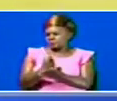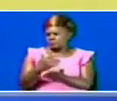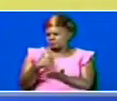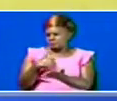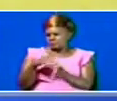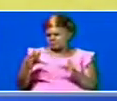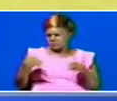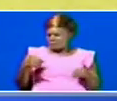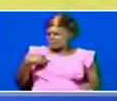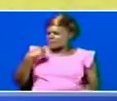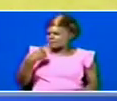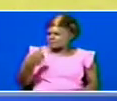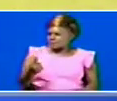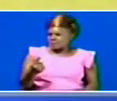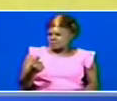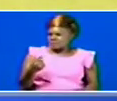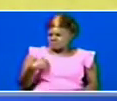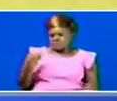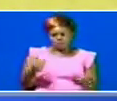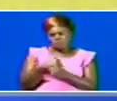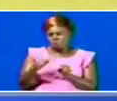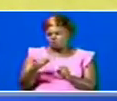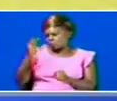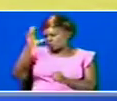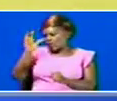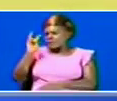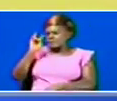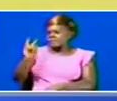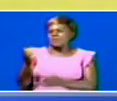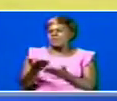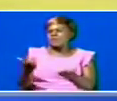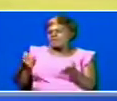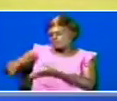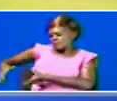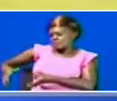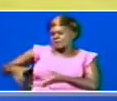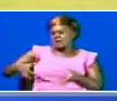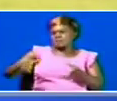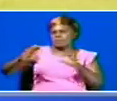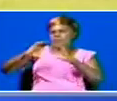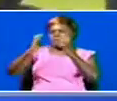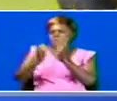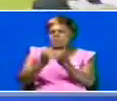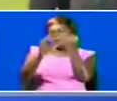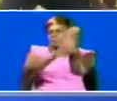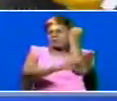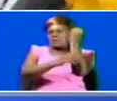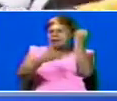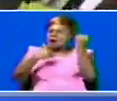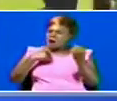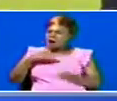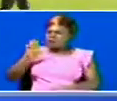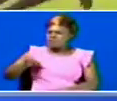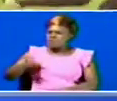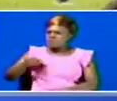It's not something that I can run away from. Look at any rugby club in this country. Do they have women changing